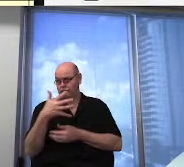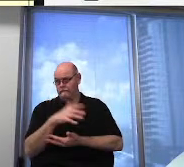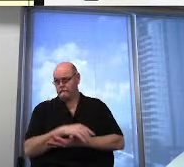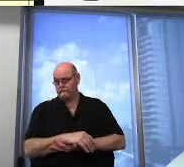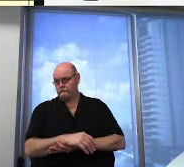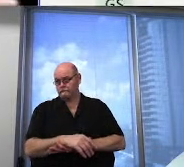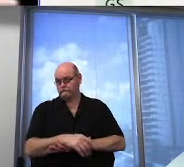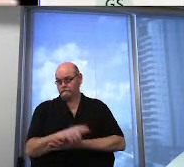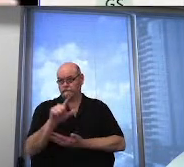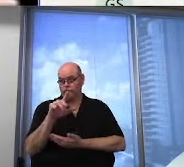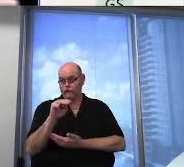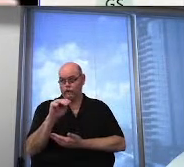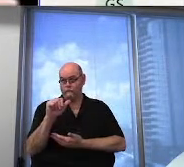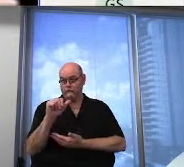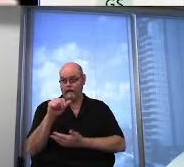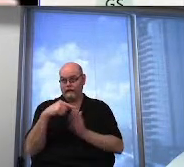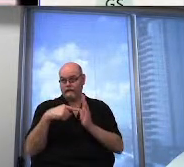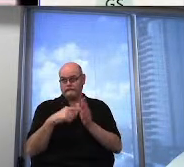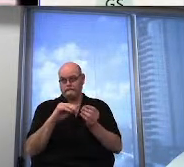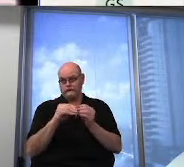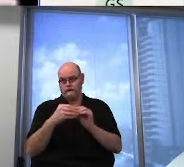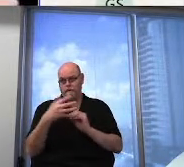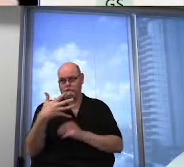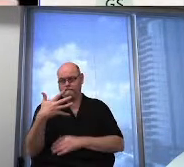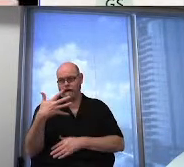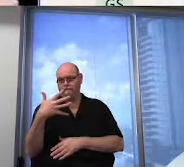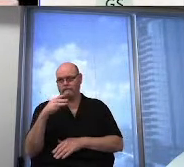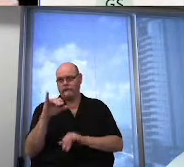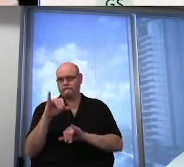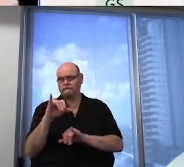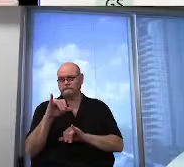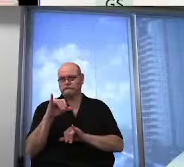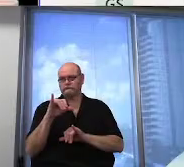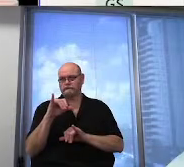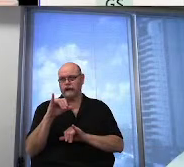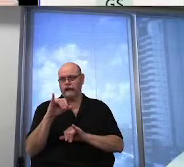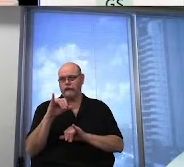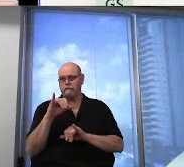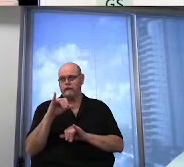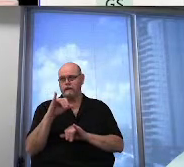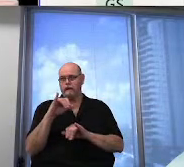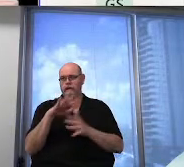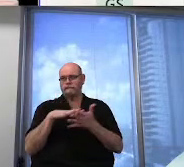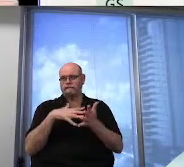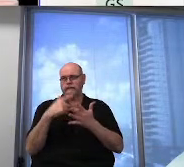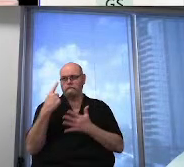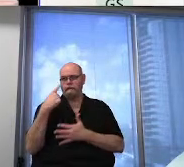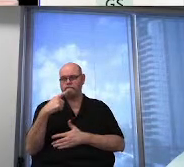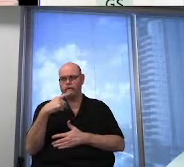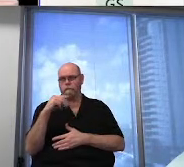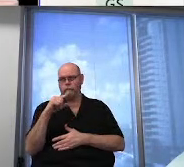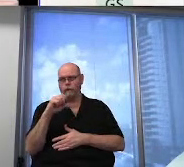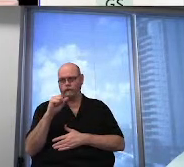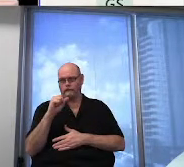5, Luma Exhibit 5? It's the same table that we looked at for the polls.